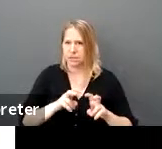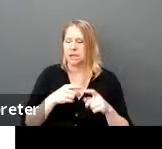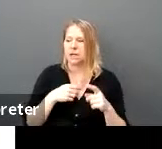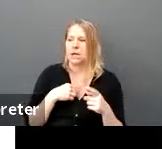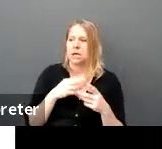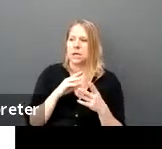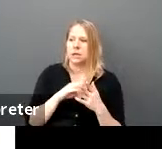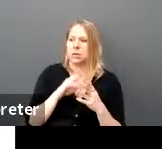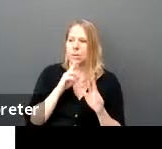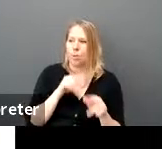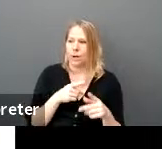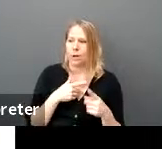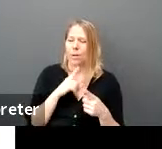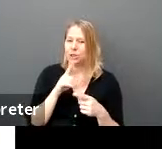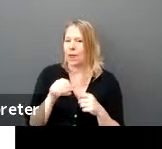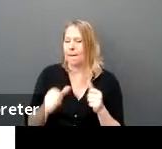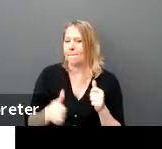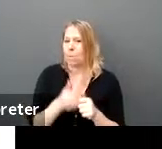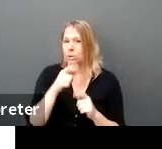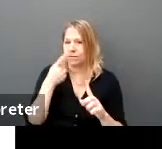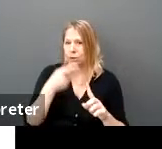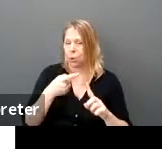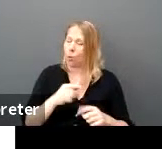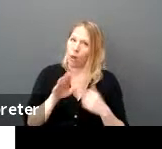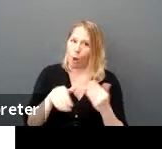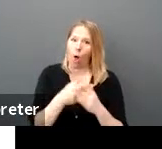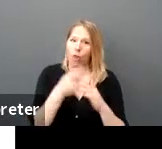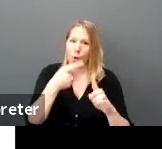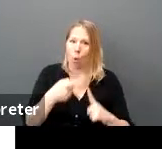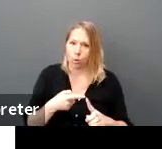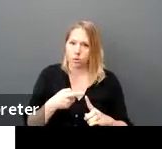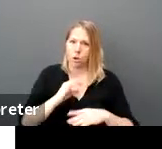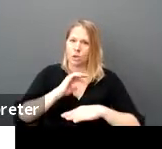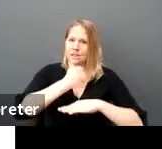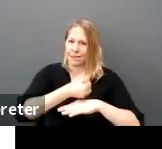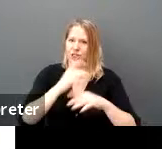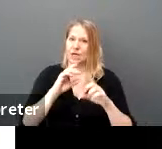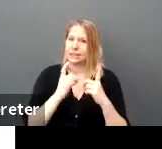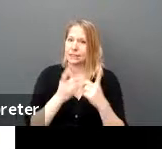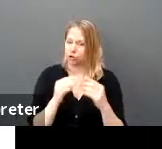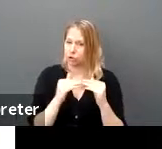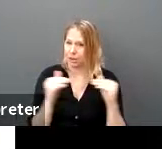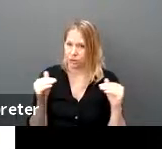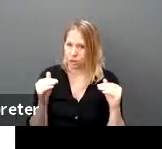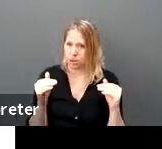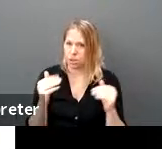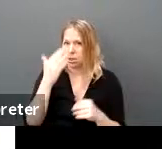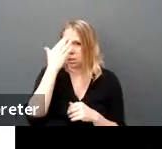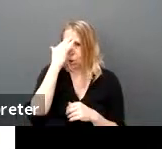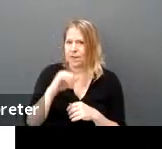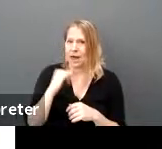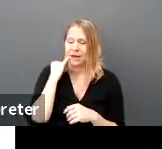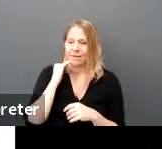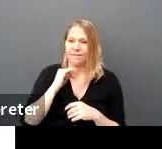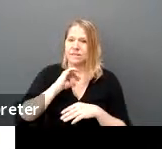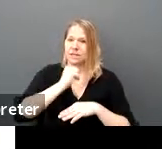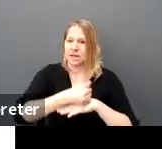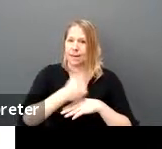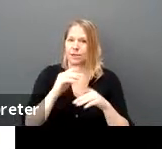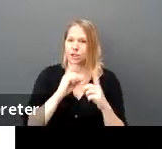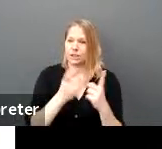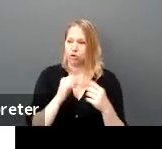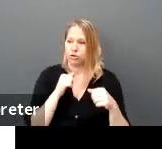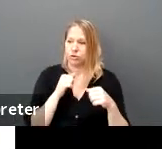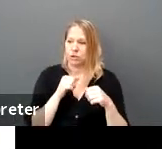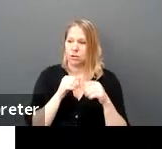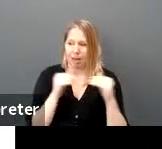see that most of the goals here, really all of the goals here, are established at the district level. Knowing that if it's established at the district level, it